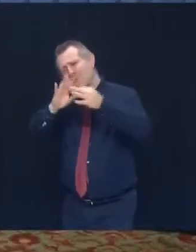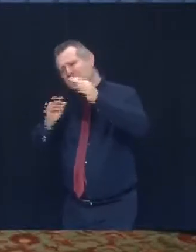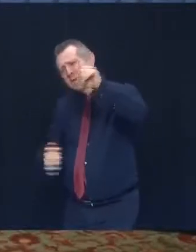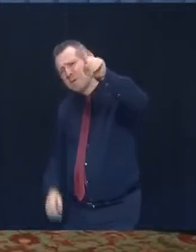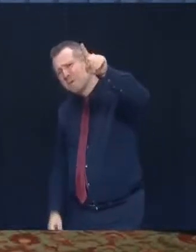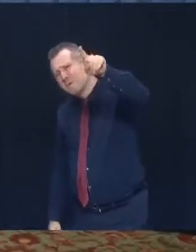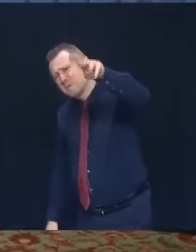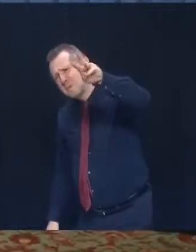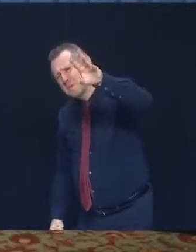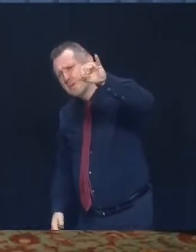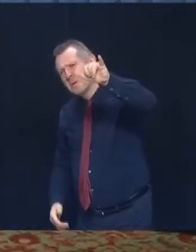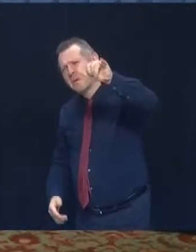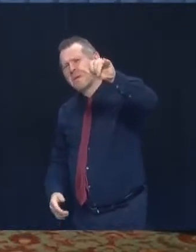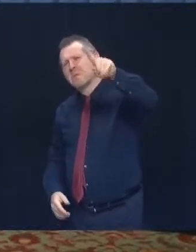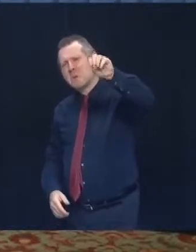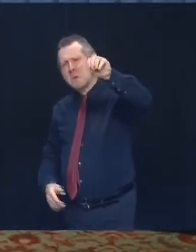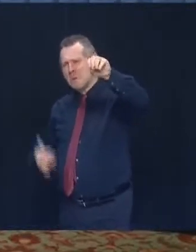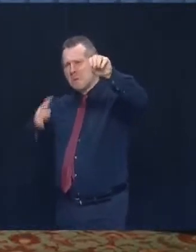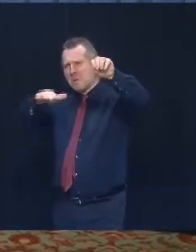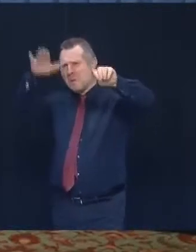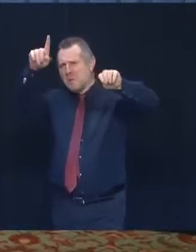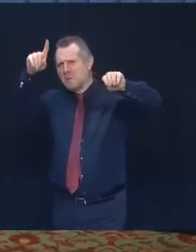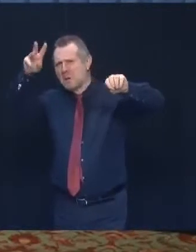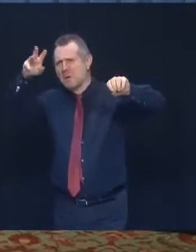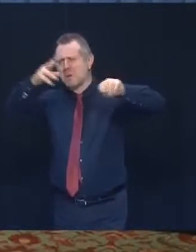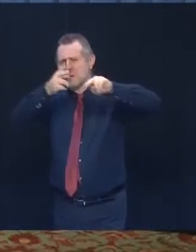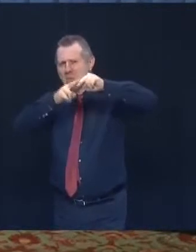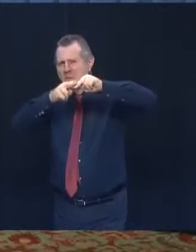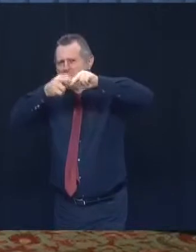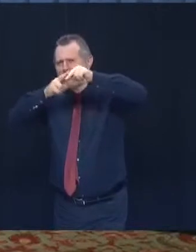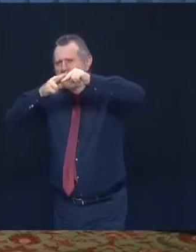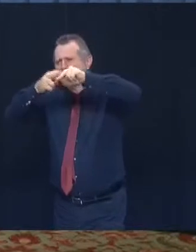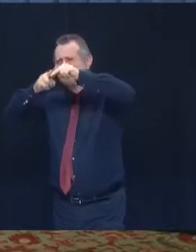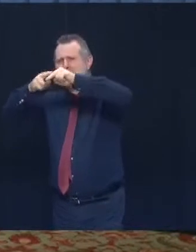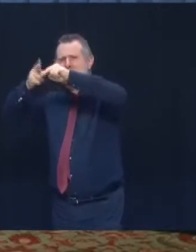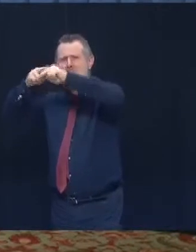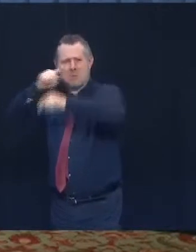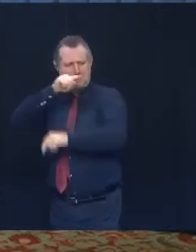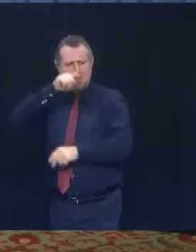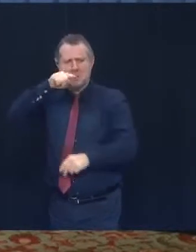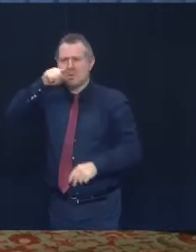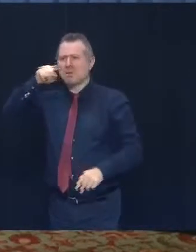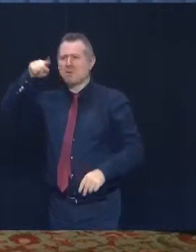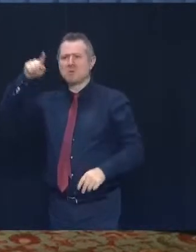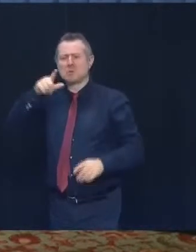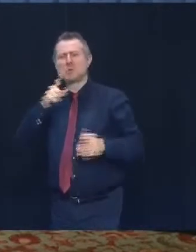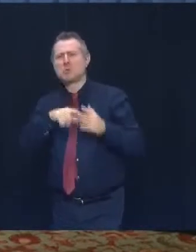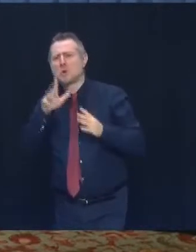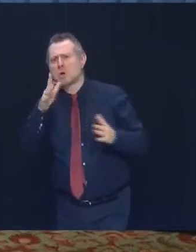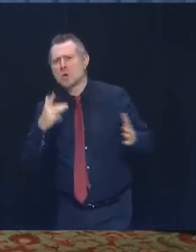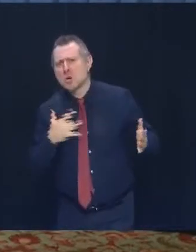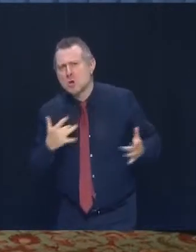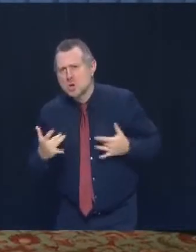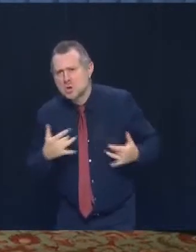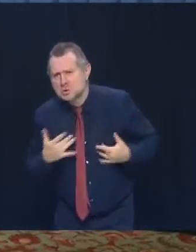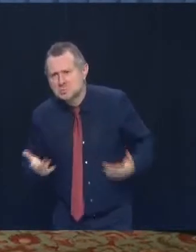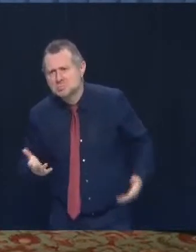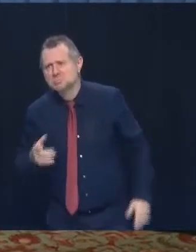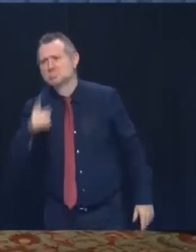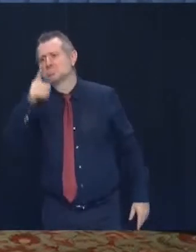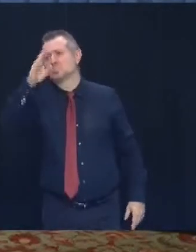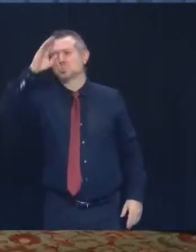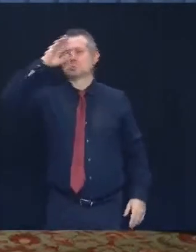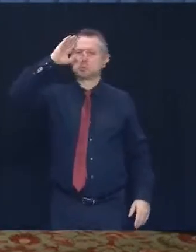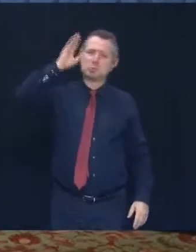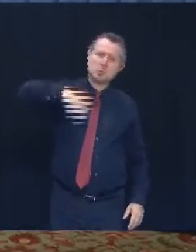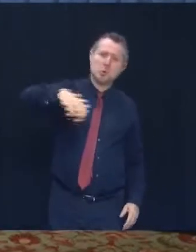increase week over week over the last couple of weeks, I just wonder if that concerns you at all, taking apart the idea that we're doing better